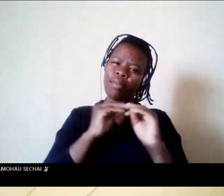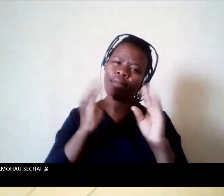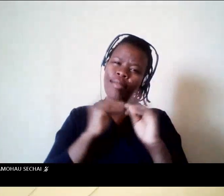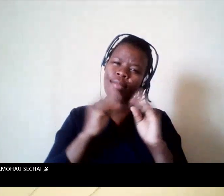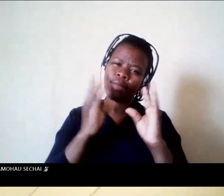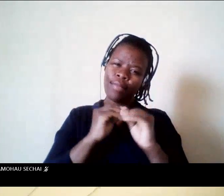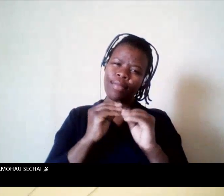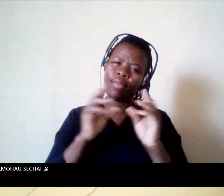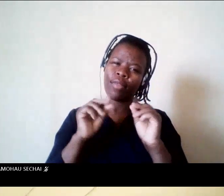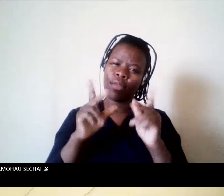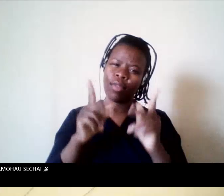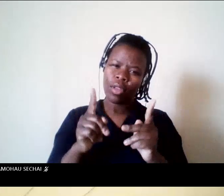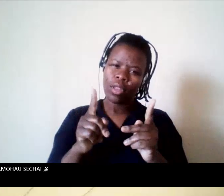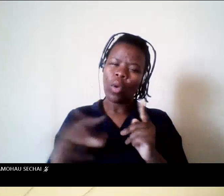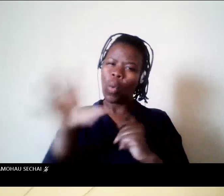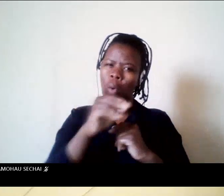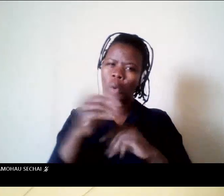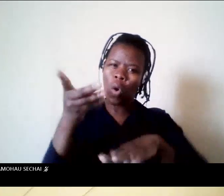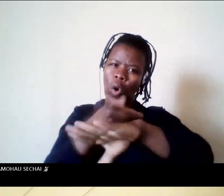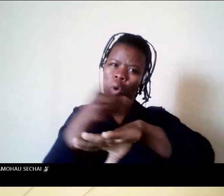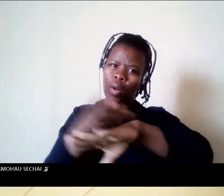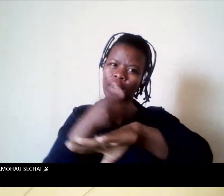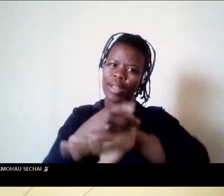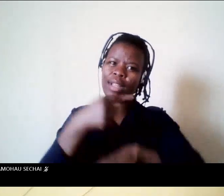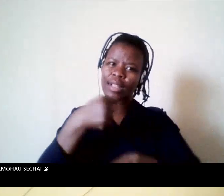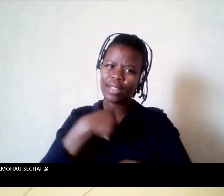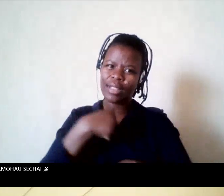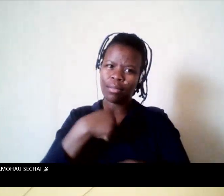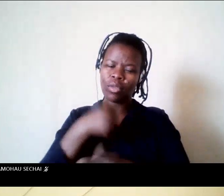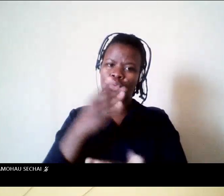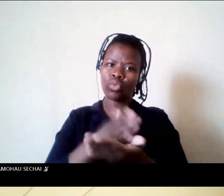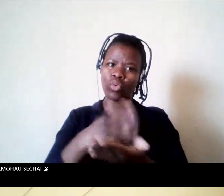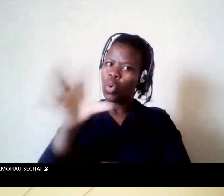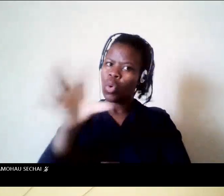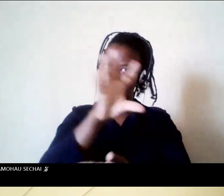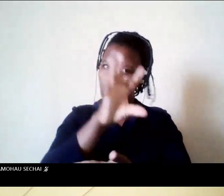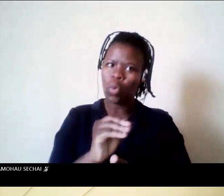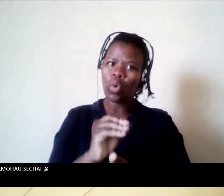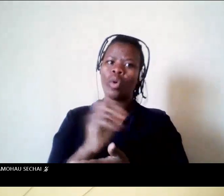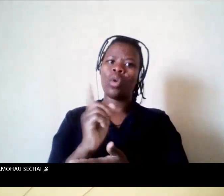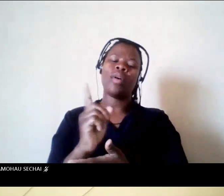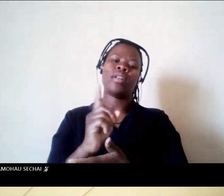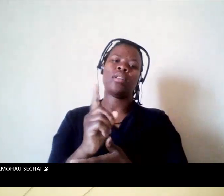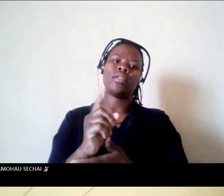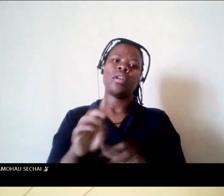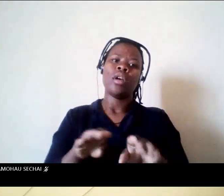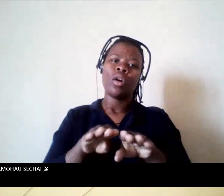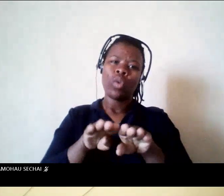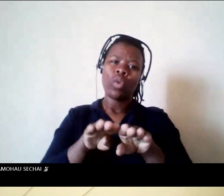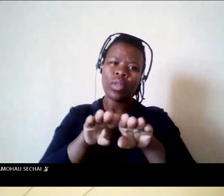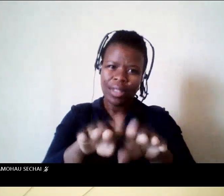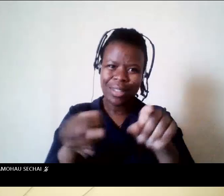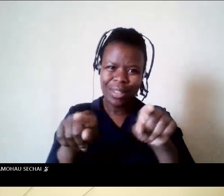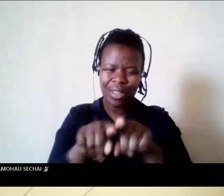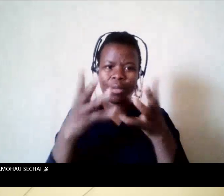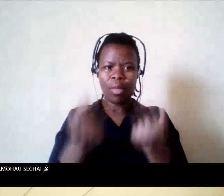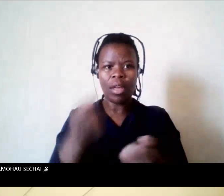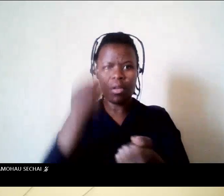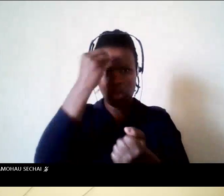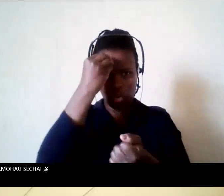all my data, that was the one that was almost consistent throughout, is that there's an issue with caring for the